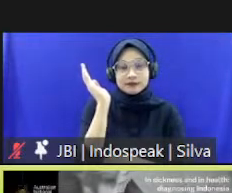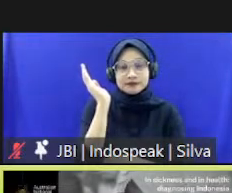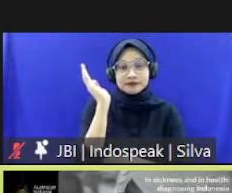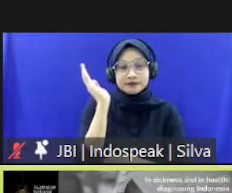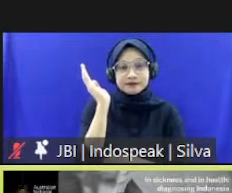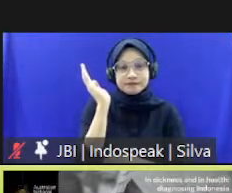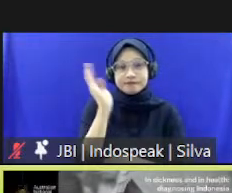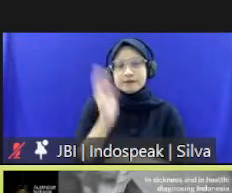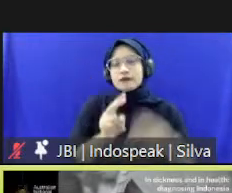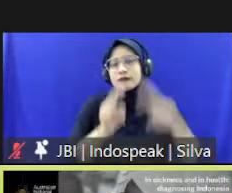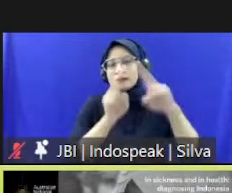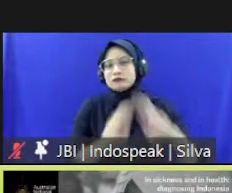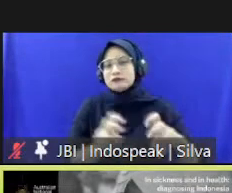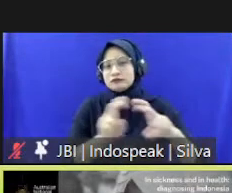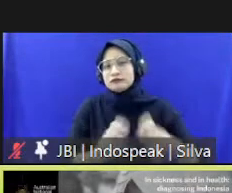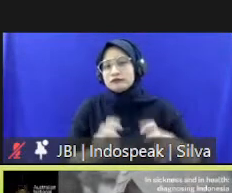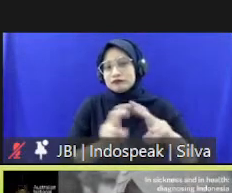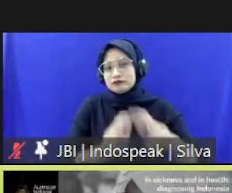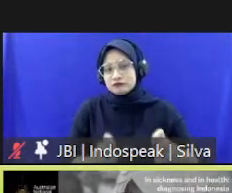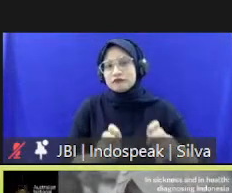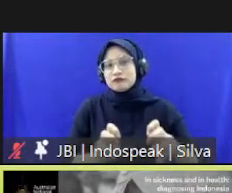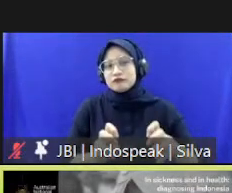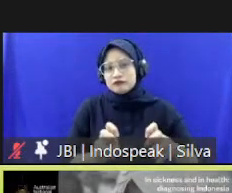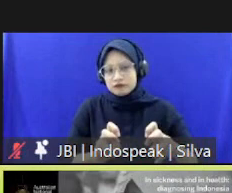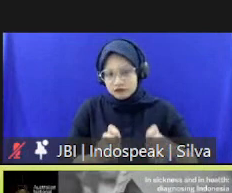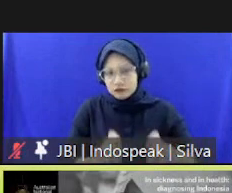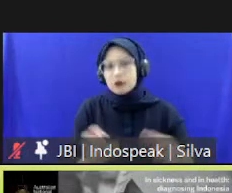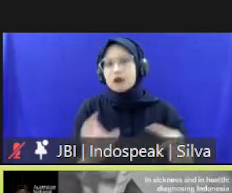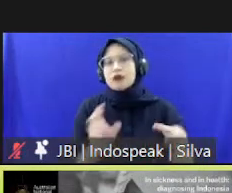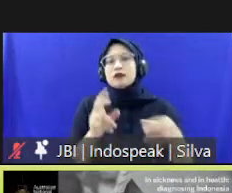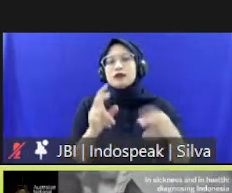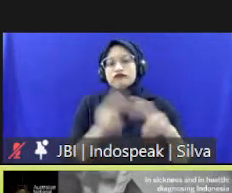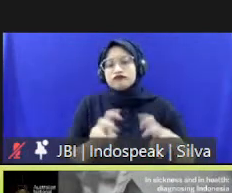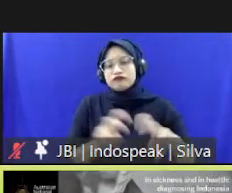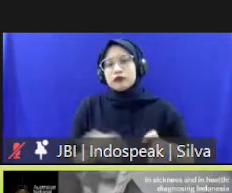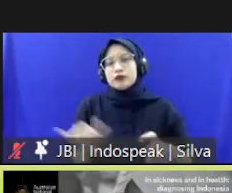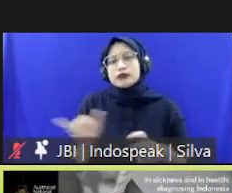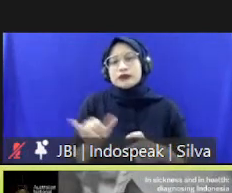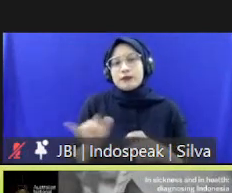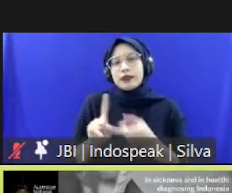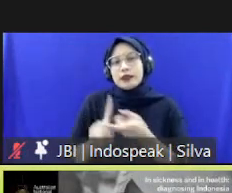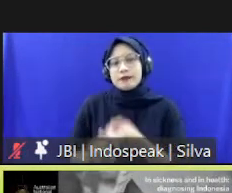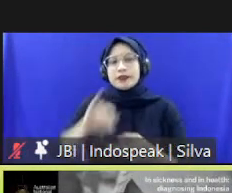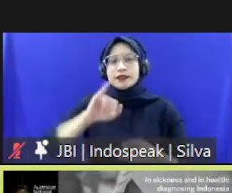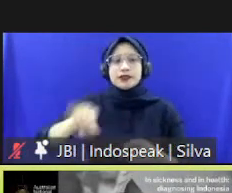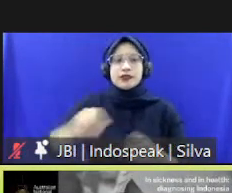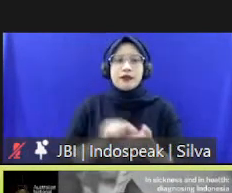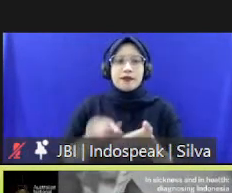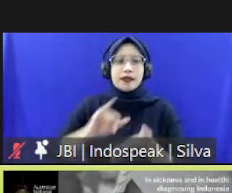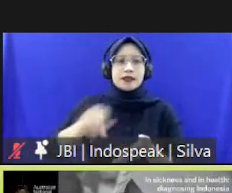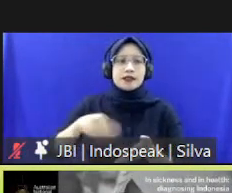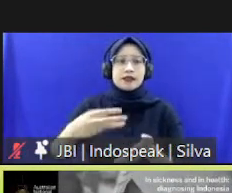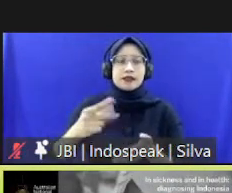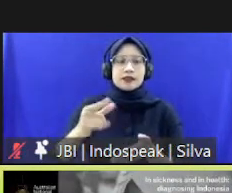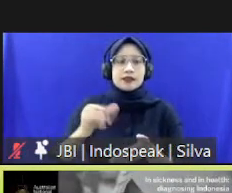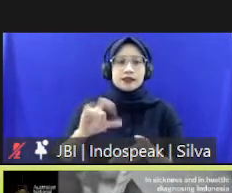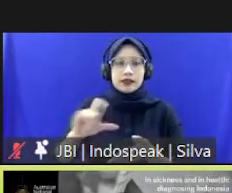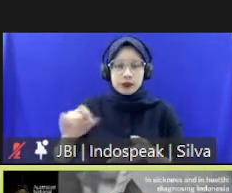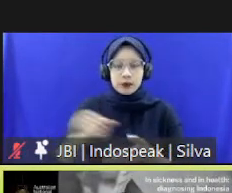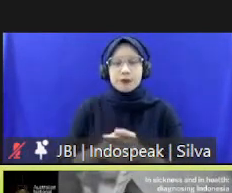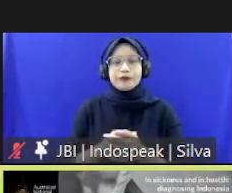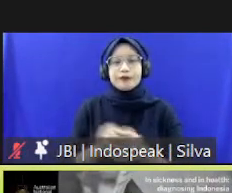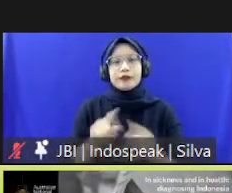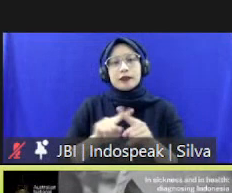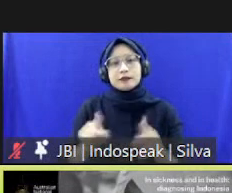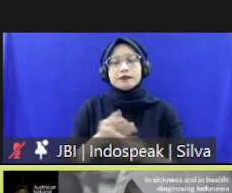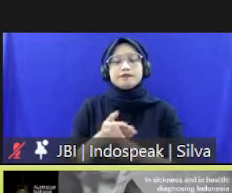study together with my colleague, Jericho Pardosi. But before that one, I would like to say thank you to the